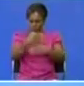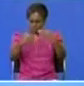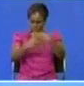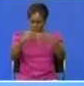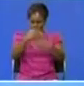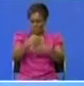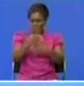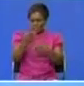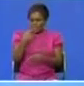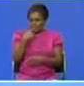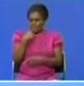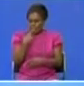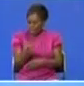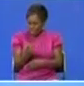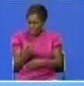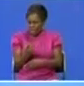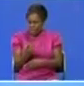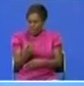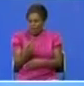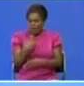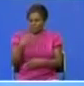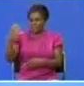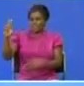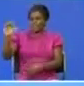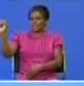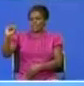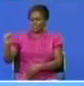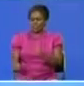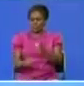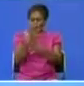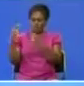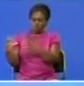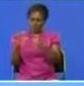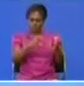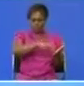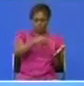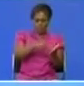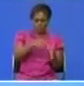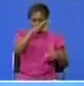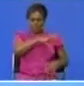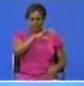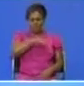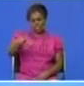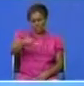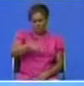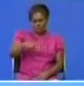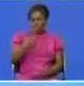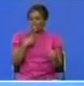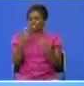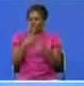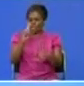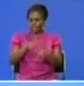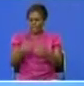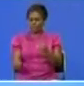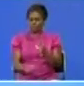project, has so far spent 2 billion shillings in CSR in setting up community projects to benefit the locals. Speaking during the launch of the